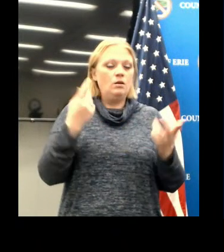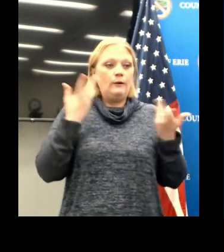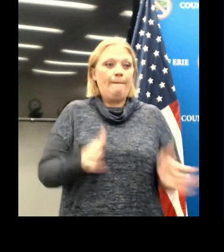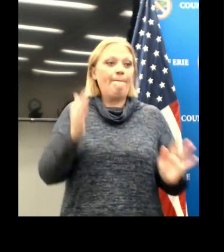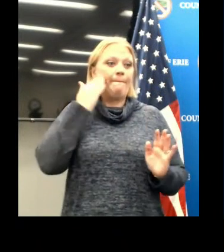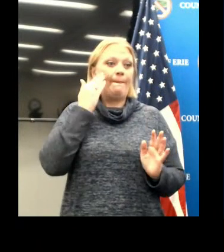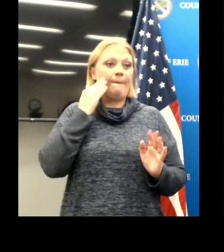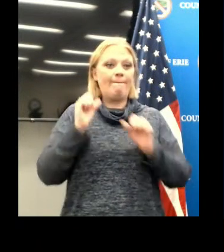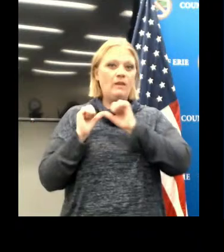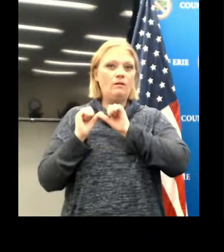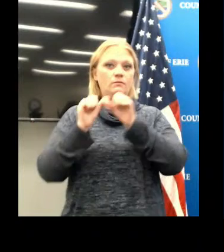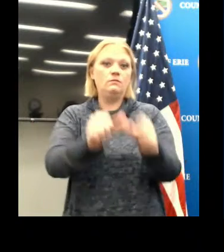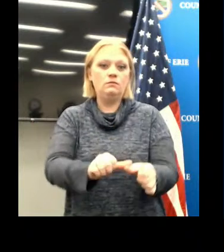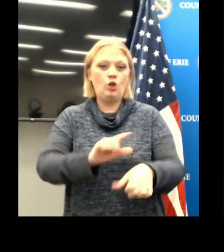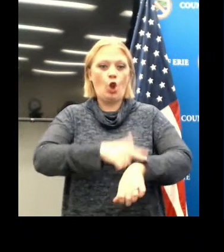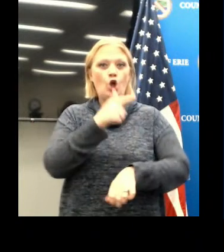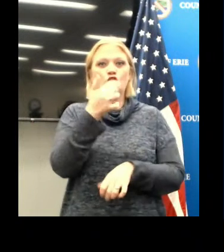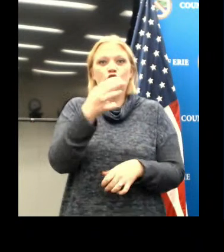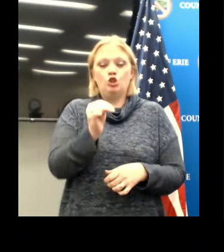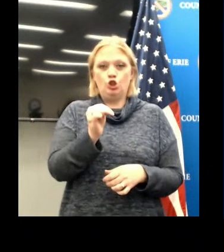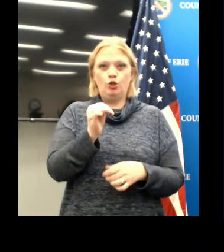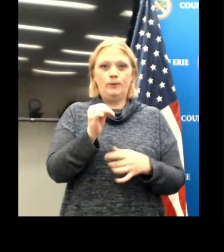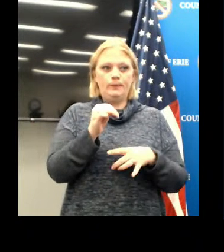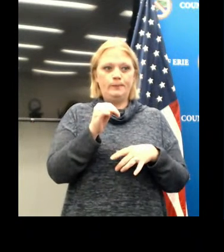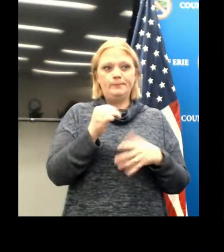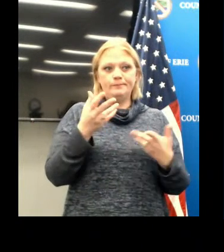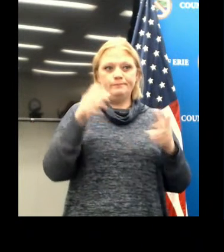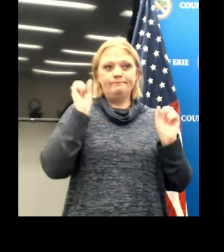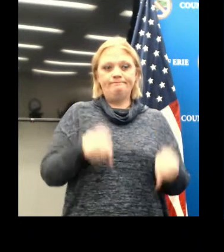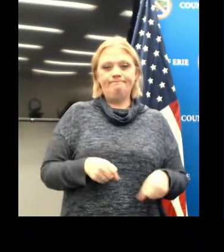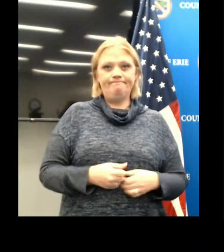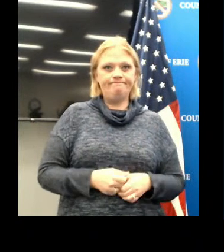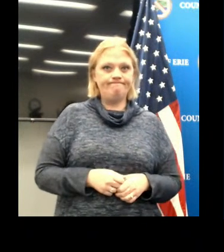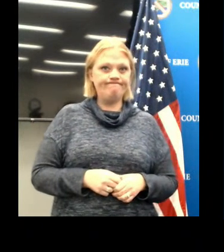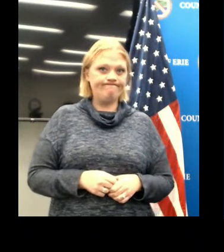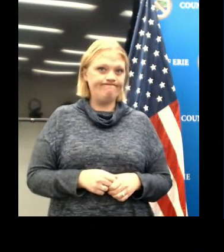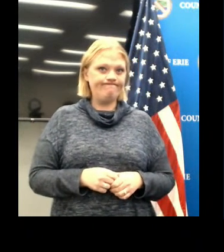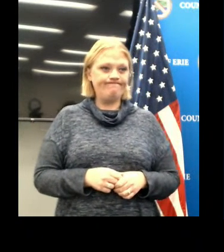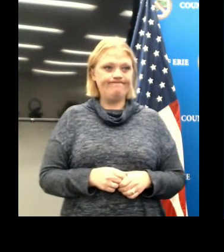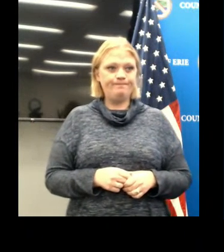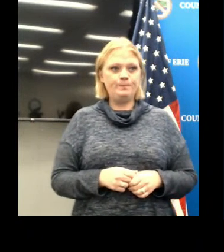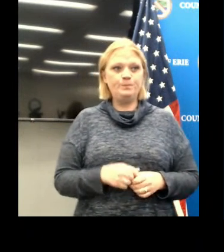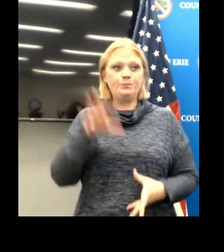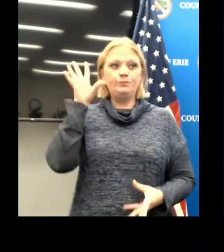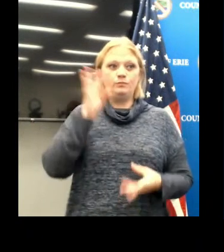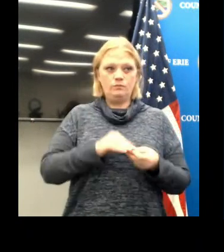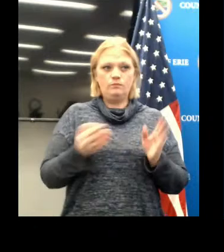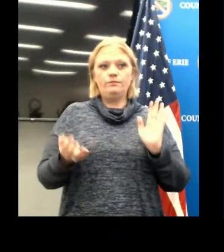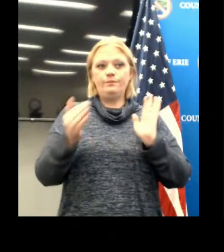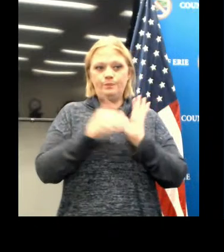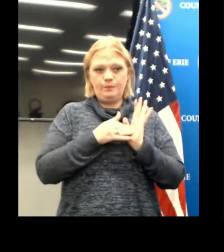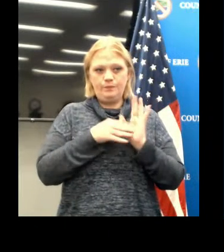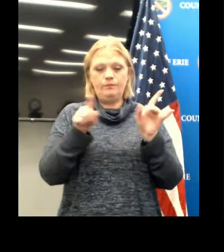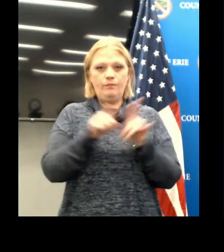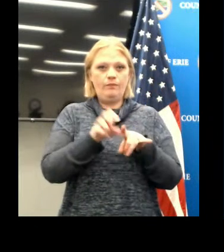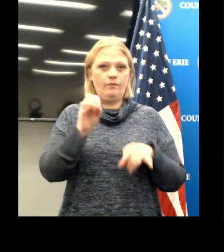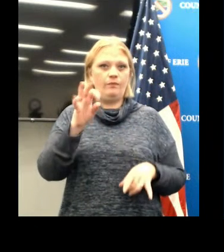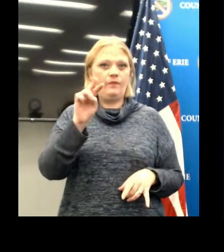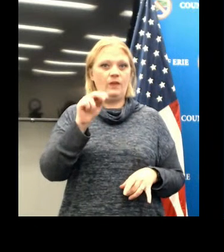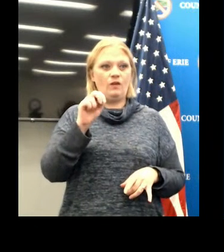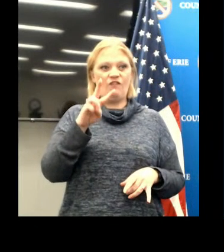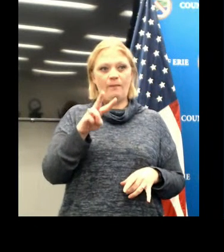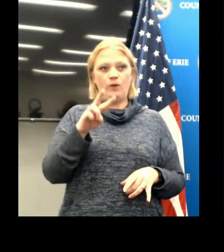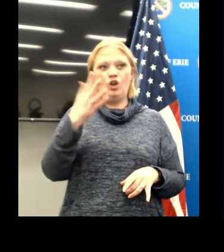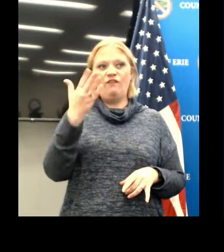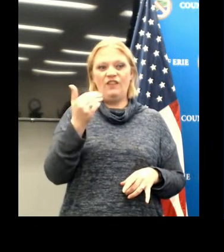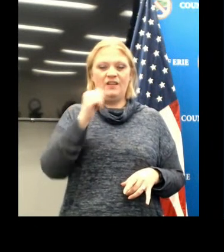there's long-term impacts that can result from COVID. We look at the total mortality data. Once again, this is as of November 15th. It doesn't